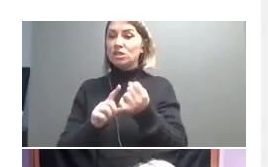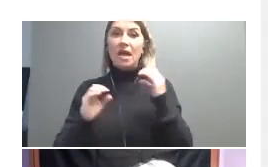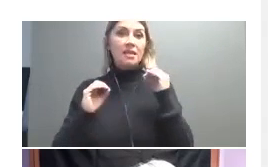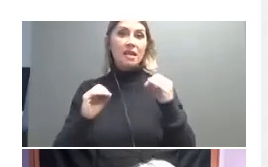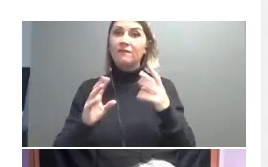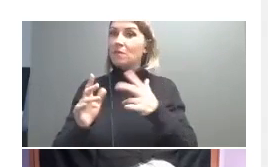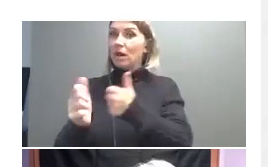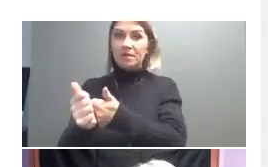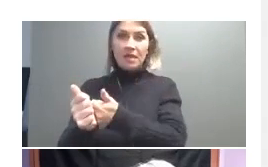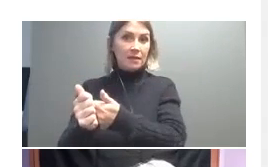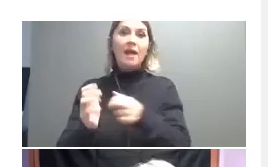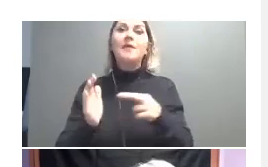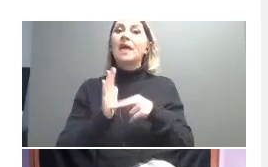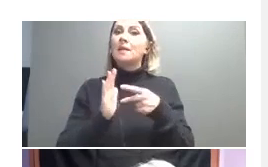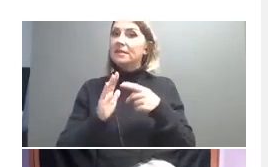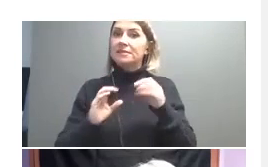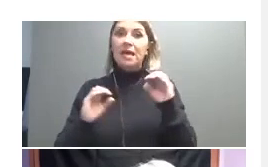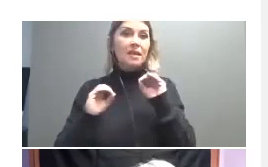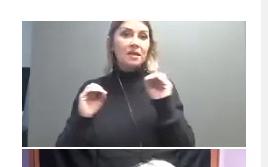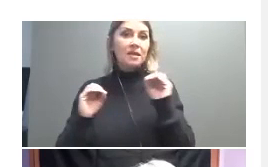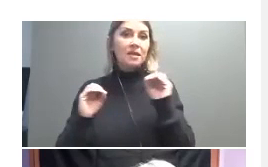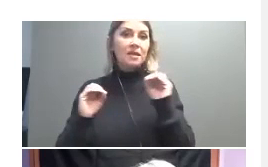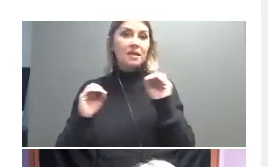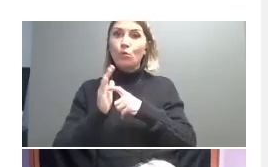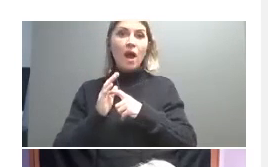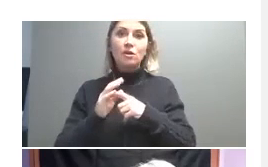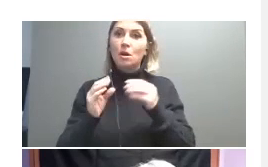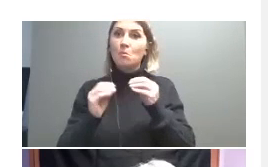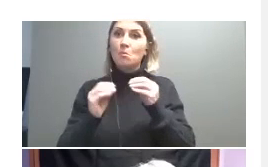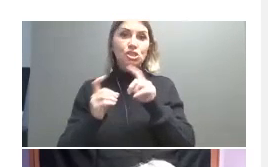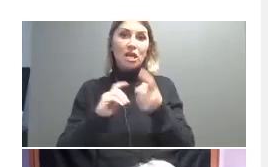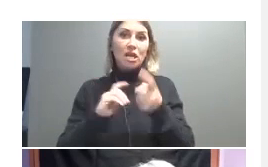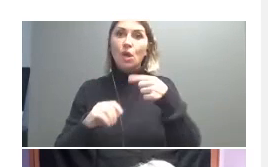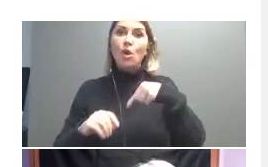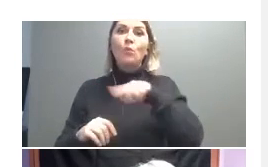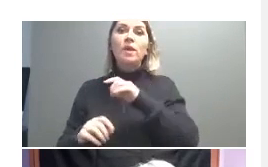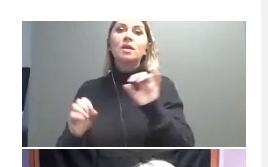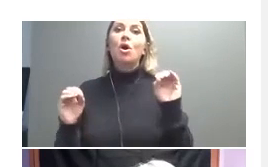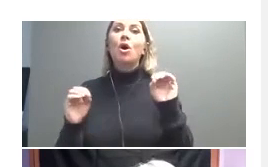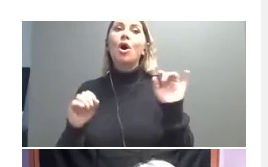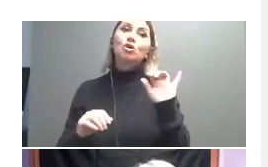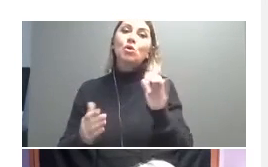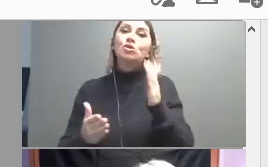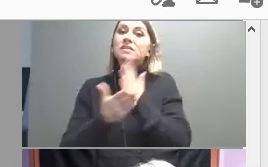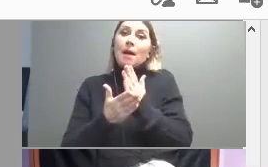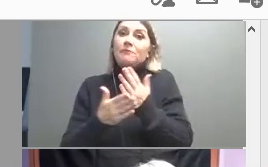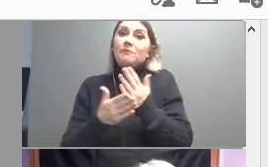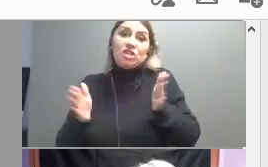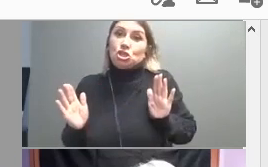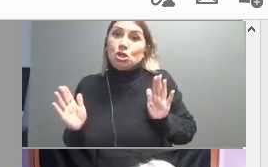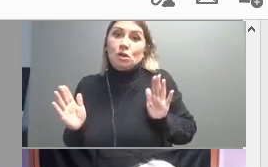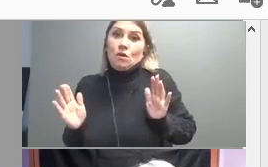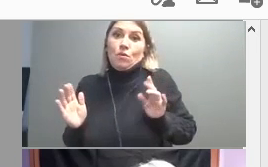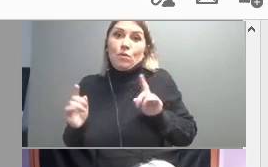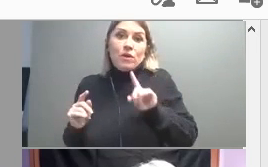updated, that means that none of them require any further changes. So we can also stop our algorithm right after that, without actually